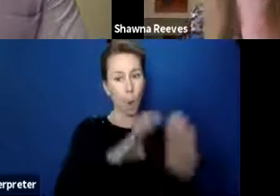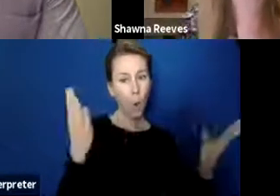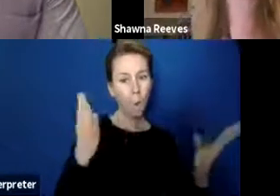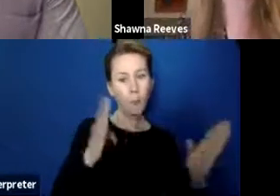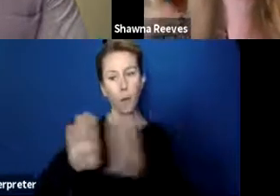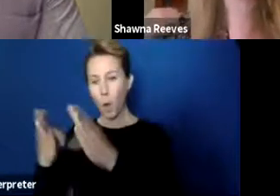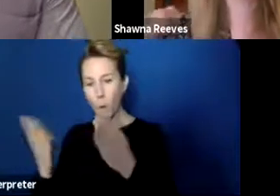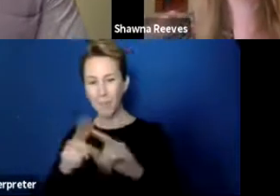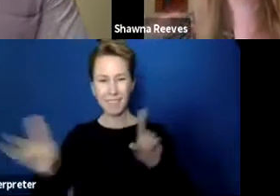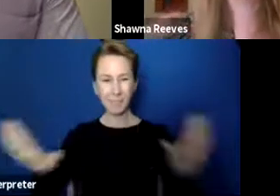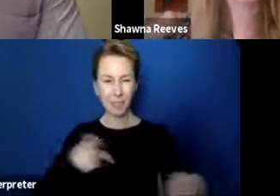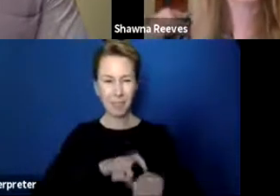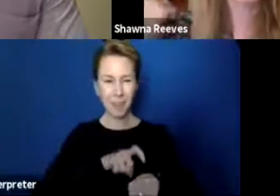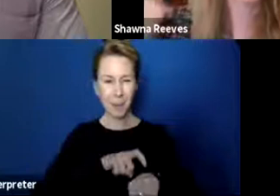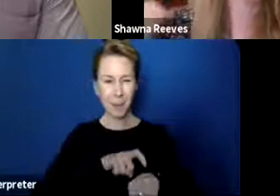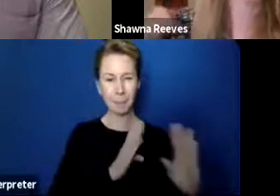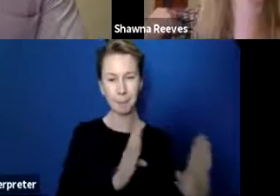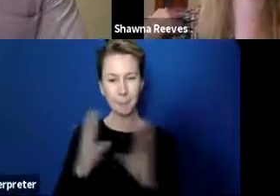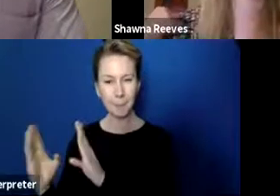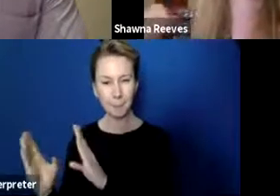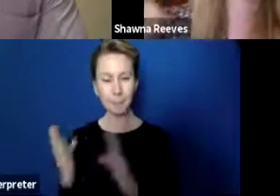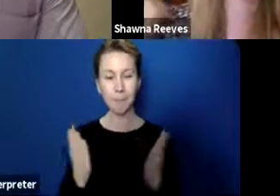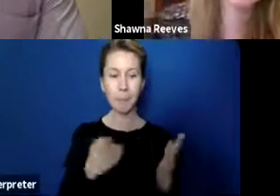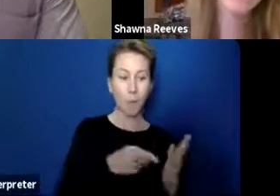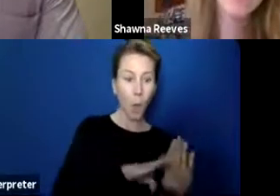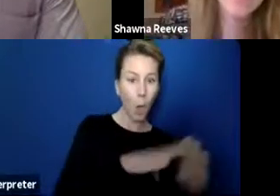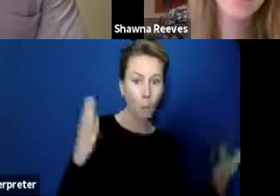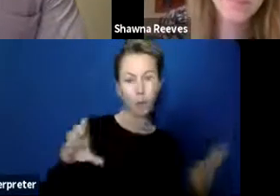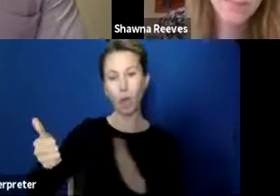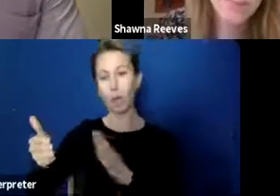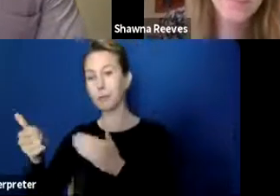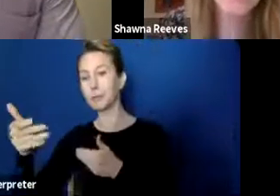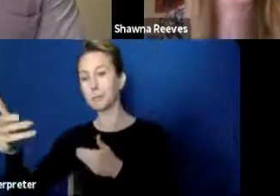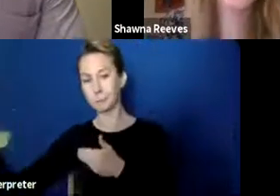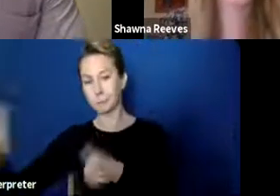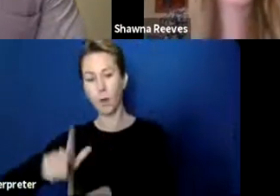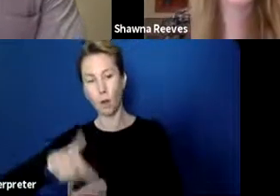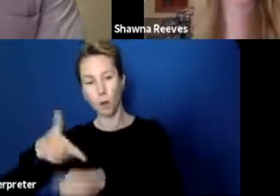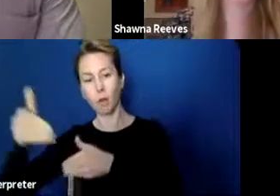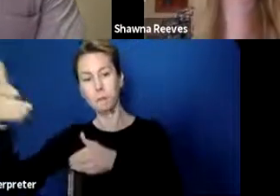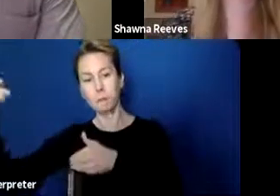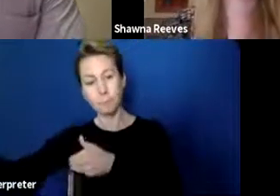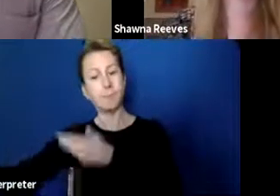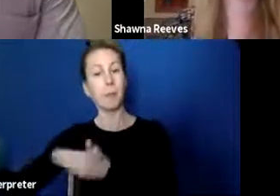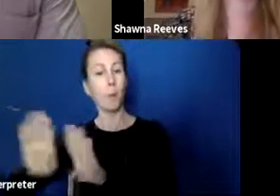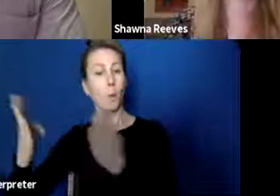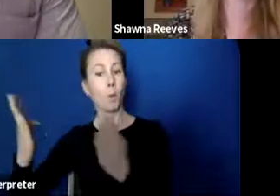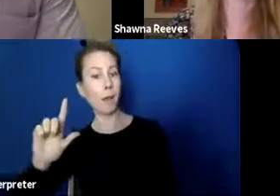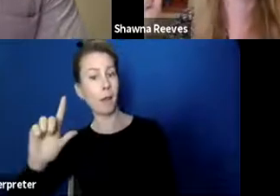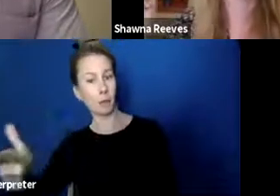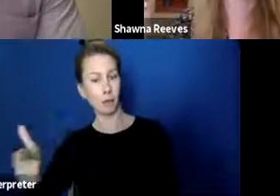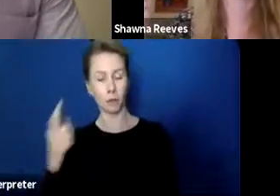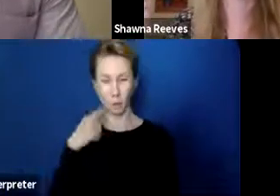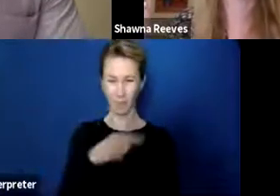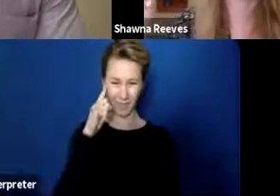CMS and California Department of Social Services to see how we'll proceed. So I think it's like so many things we're seeing across the state and country, which is that